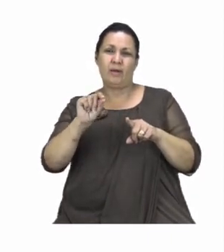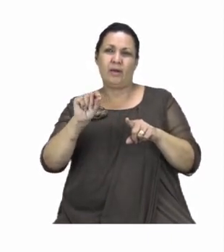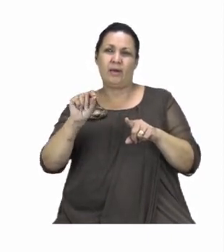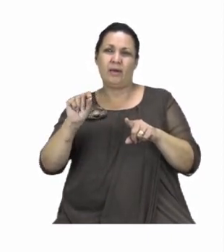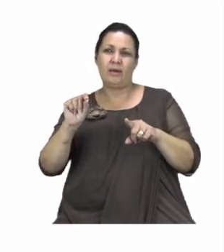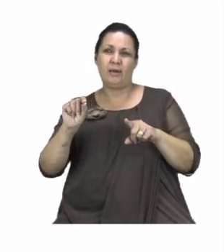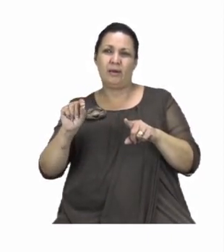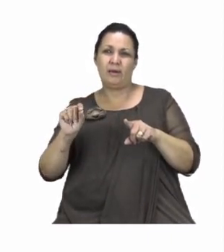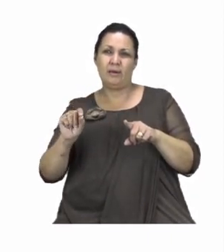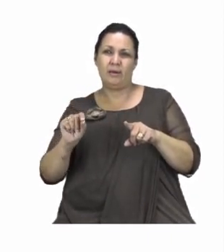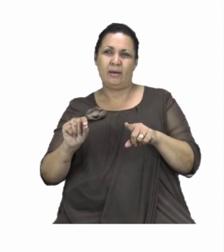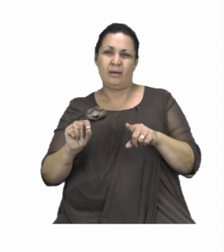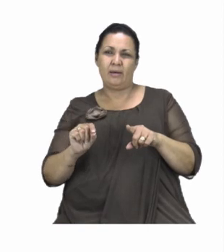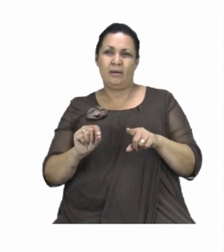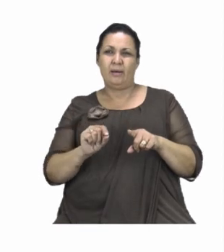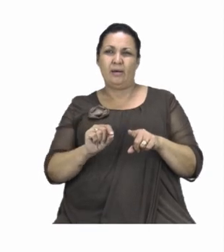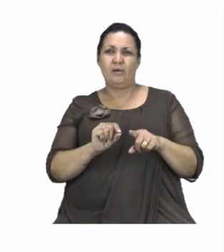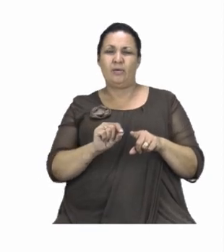1,